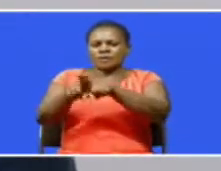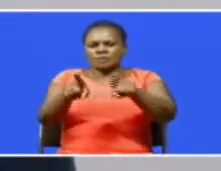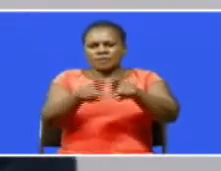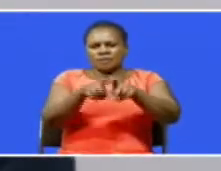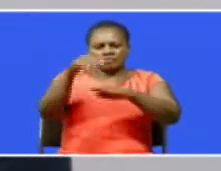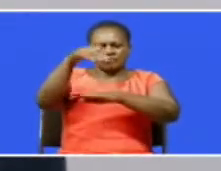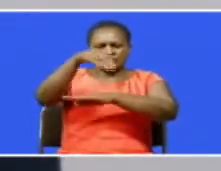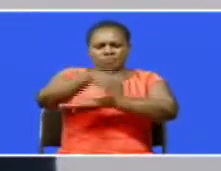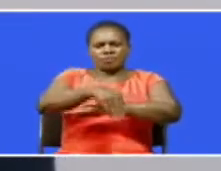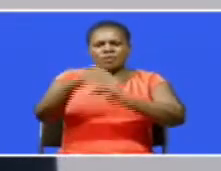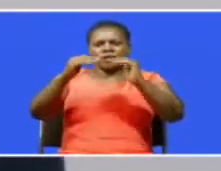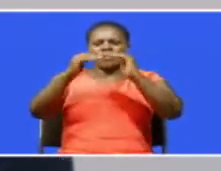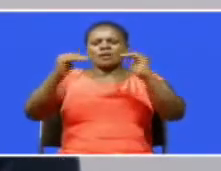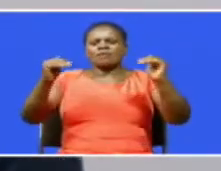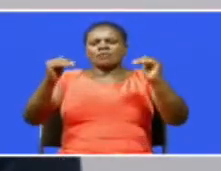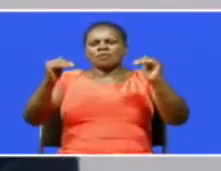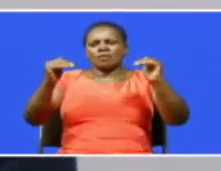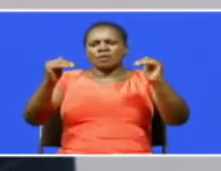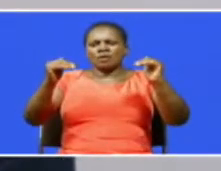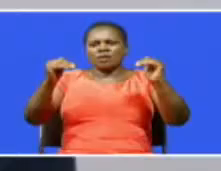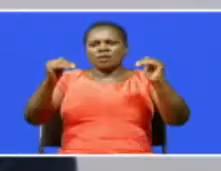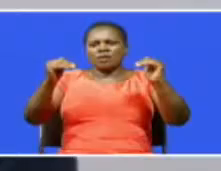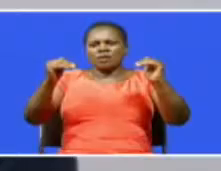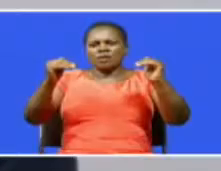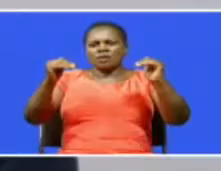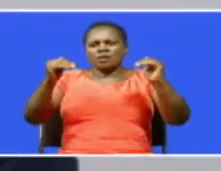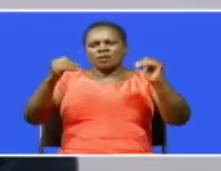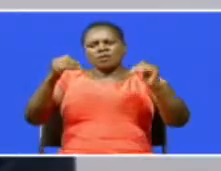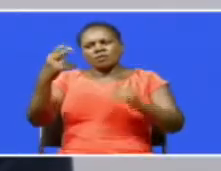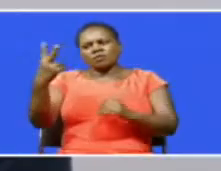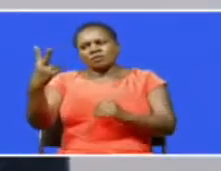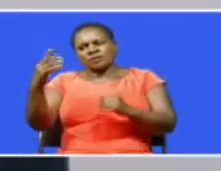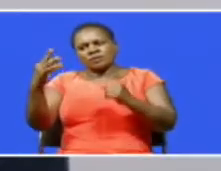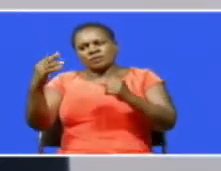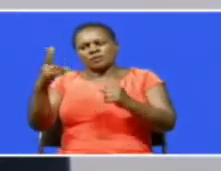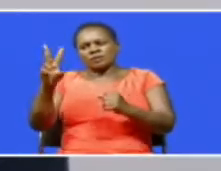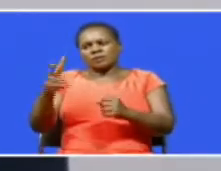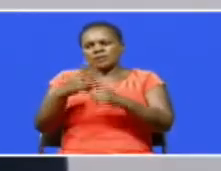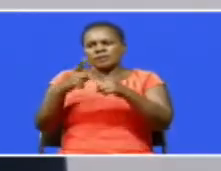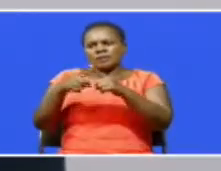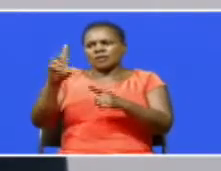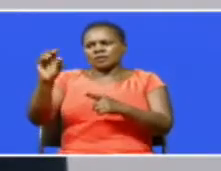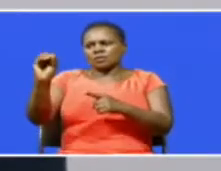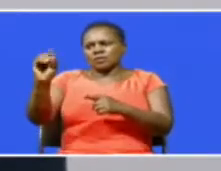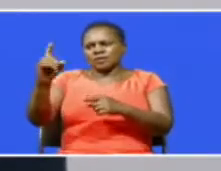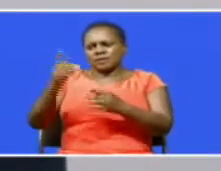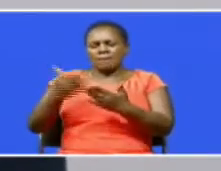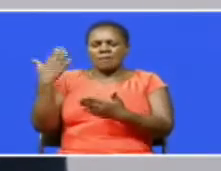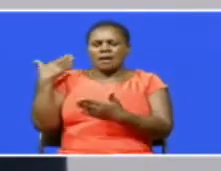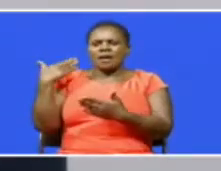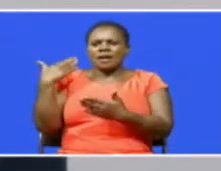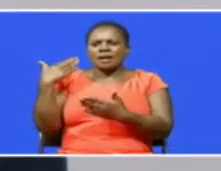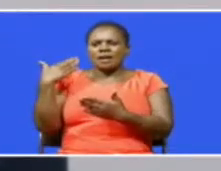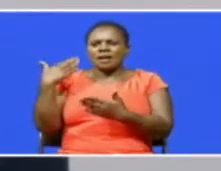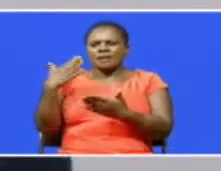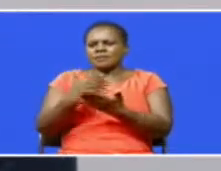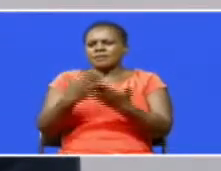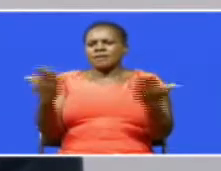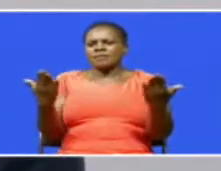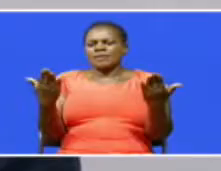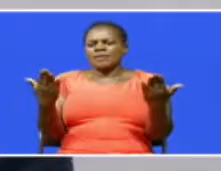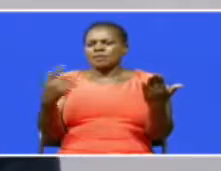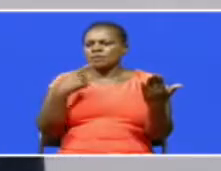gone down to a level that we last saw about 20 years ago. And so this is something where,